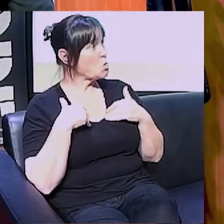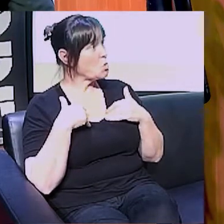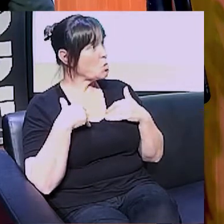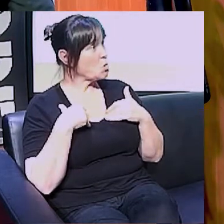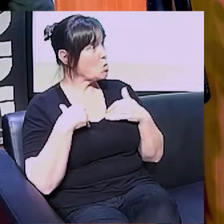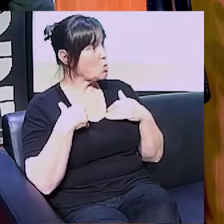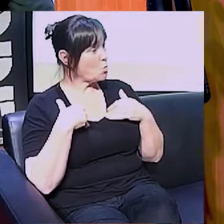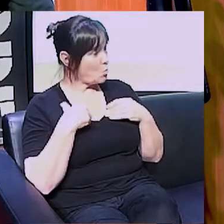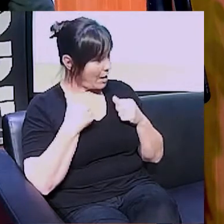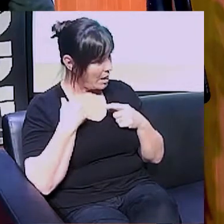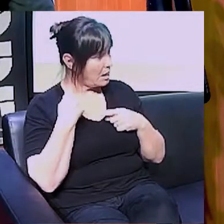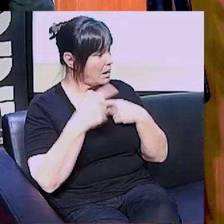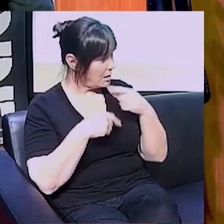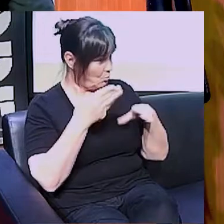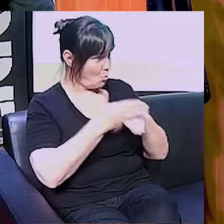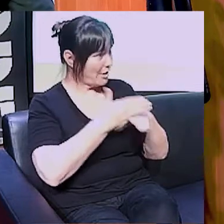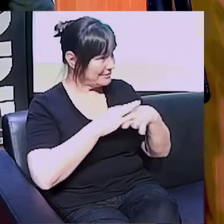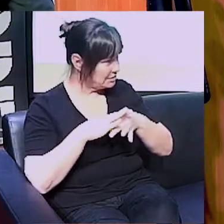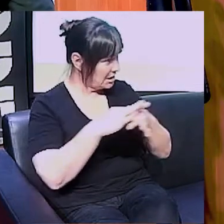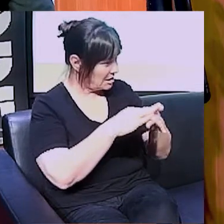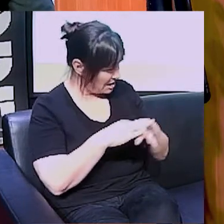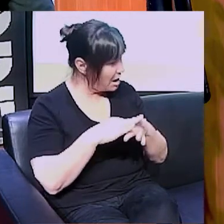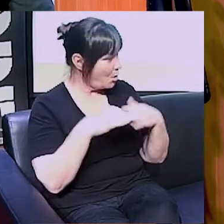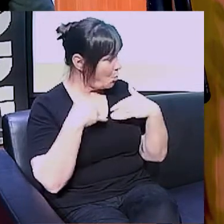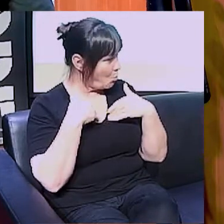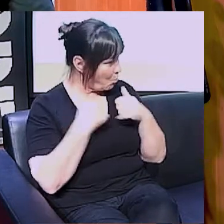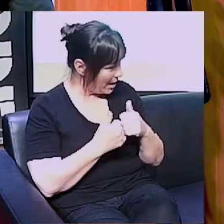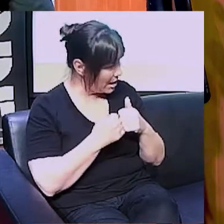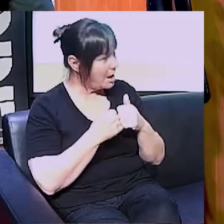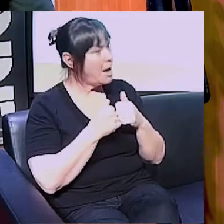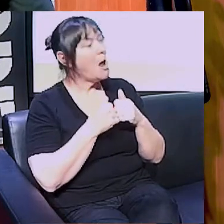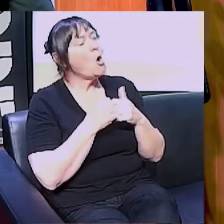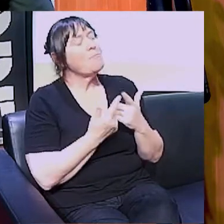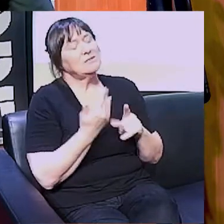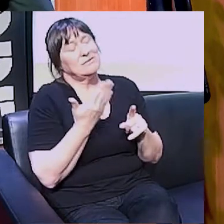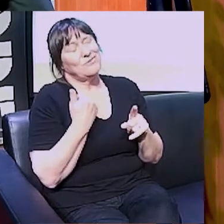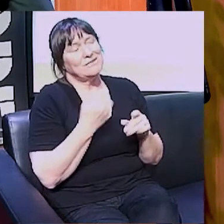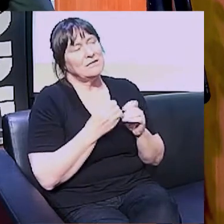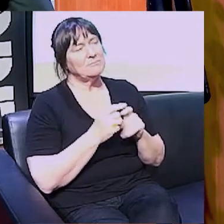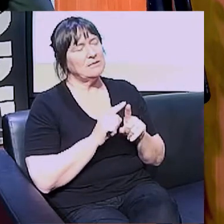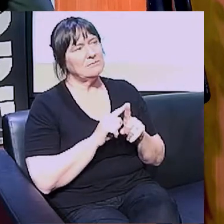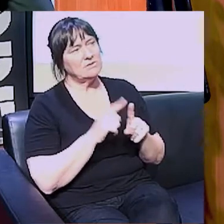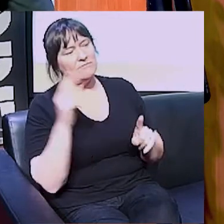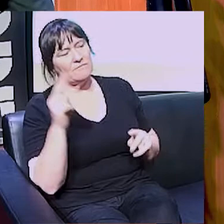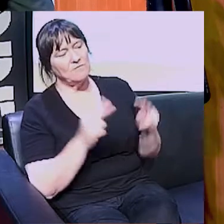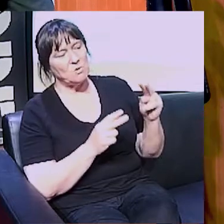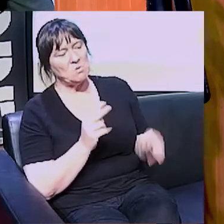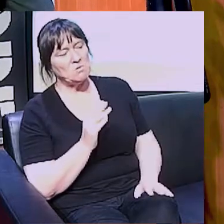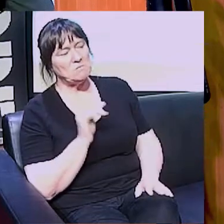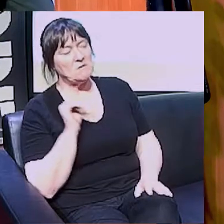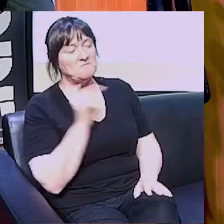few months, there's been a lot of dissenting views starting to come out from the coalition, and mostly they seem to be coming from New Zealand First.